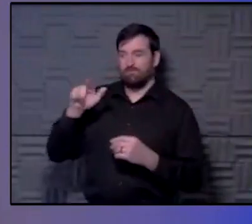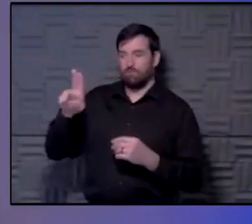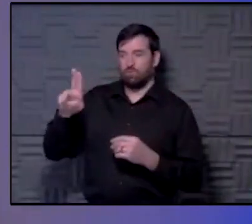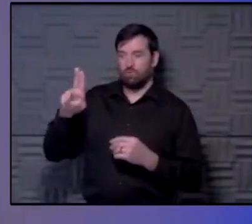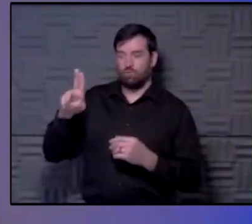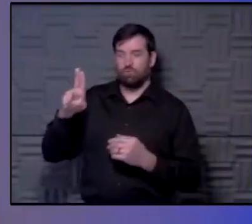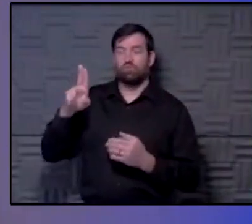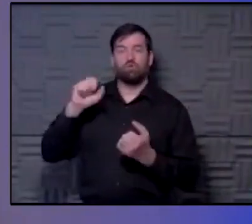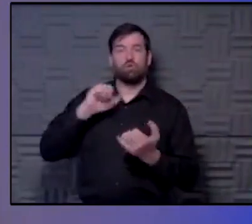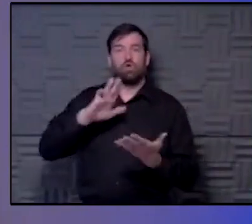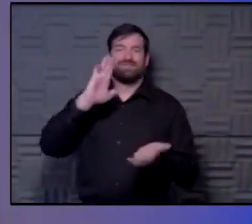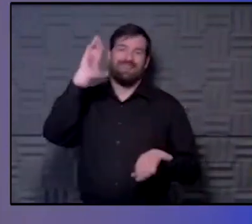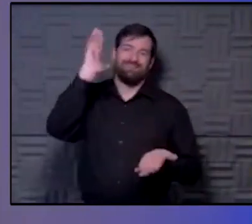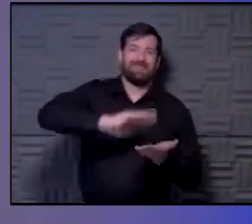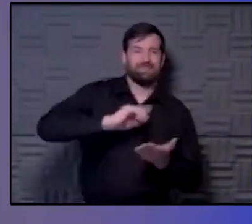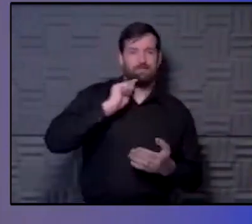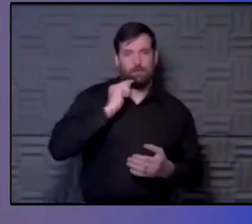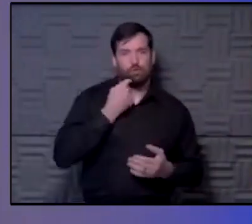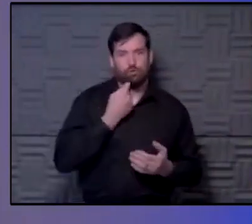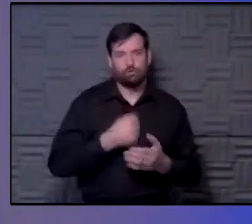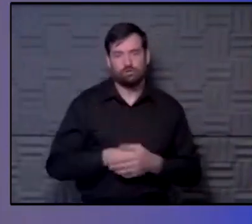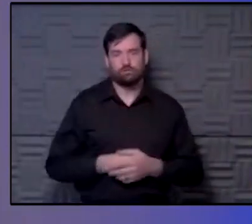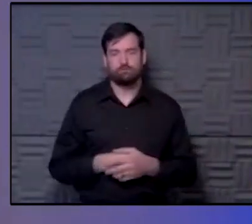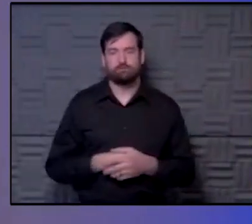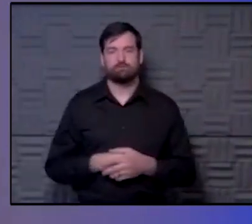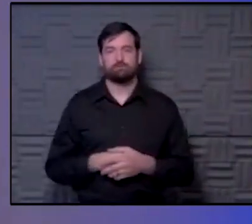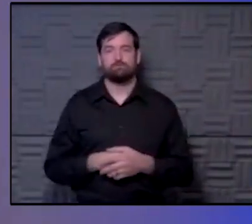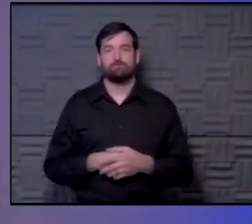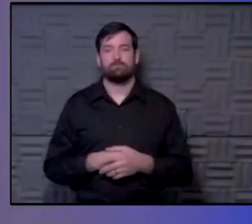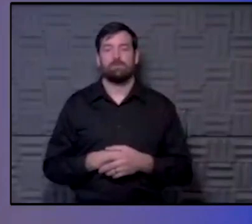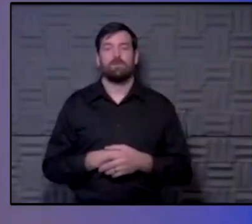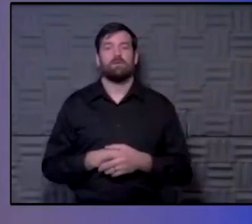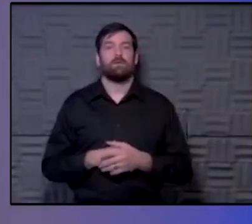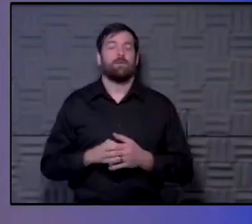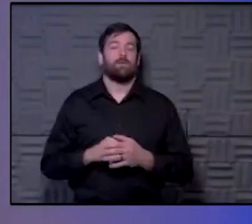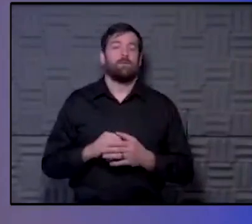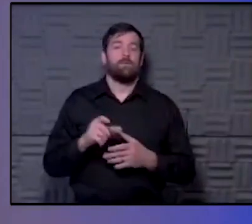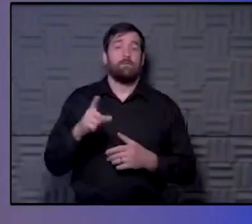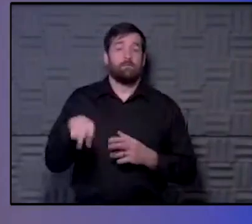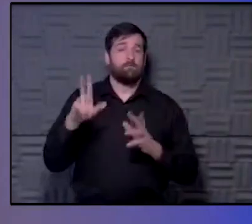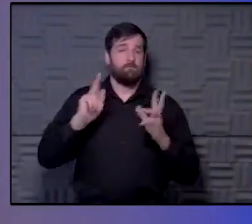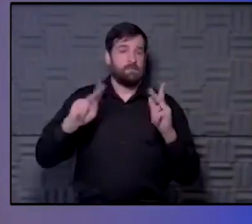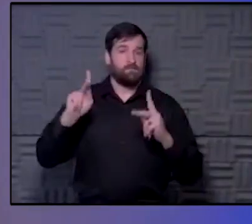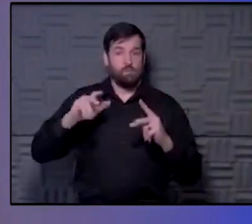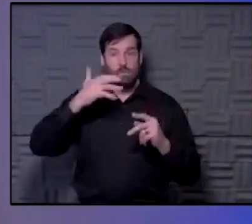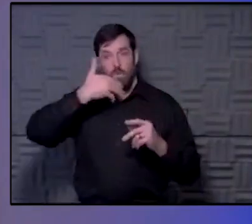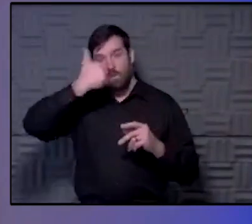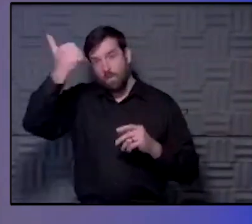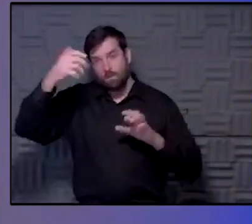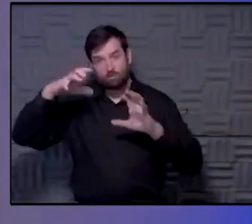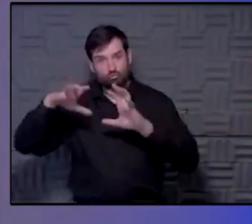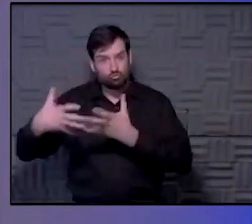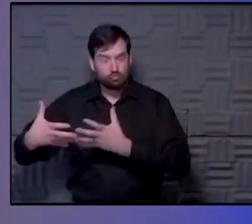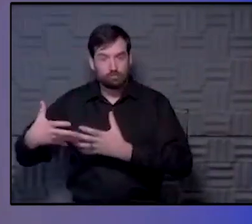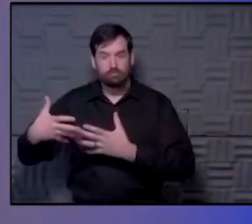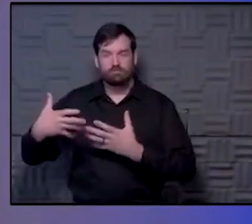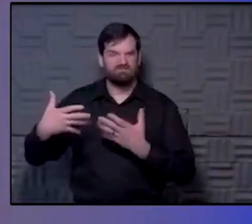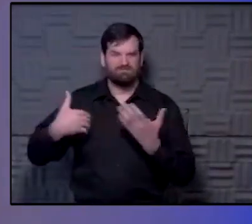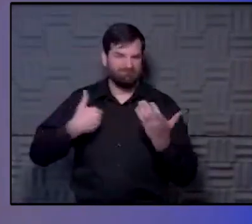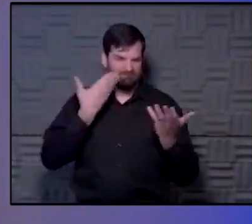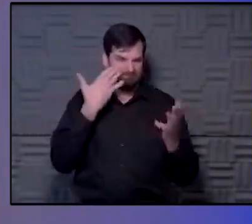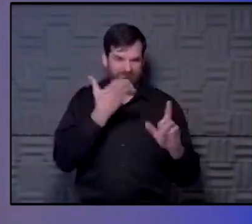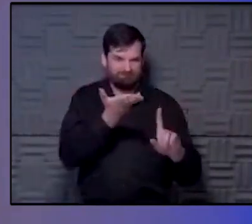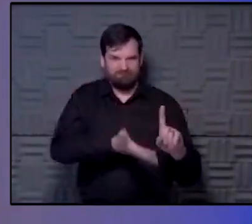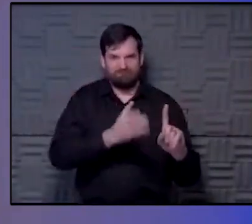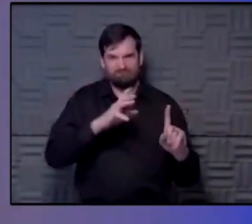less severe. So for people in the oldest age range, they're less, I don't know how this